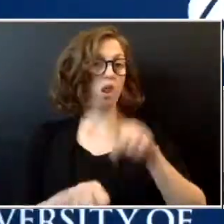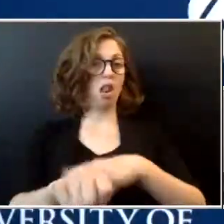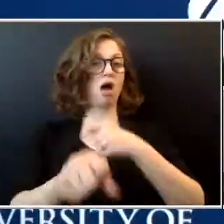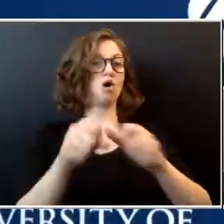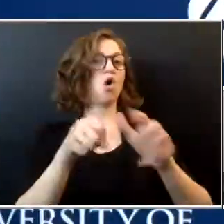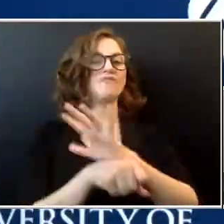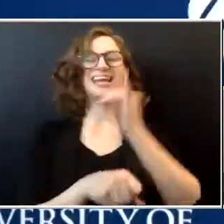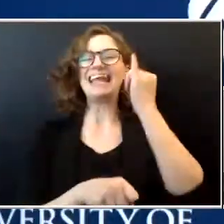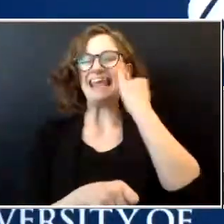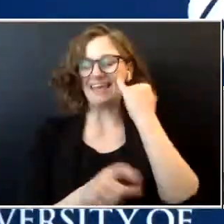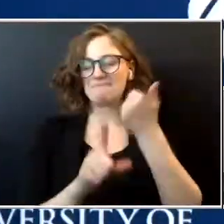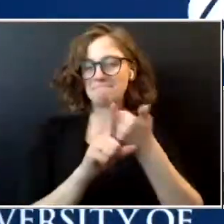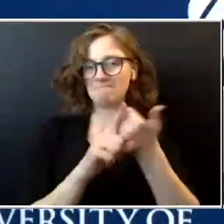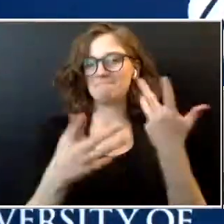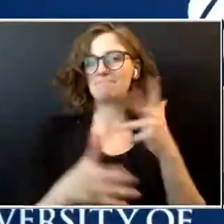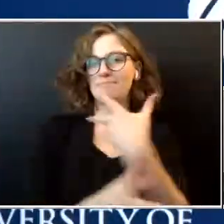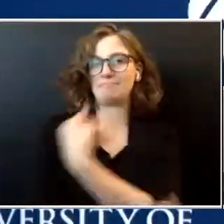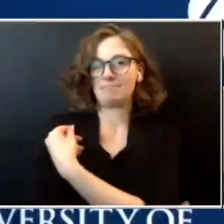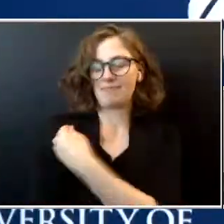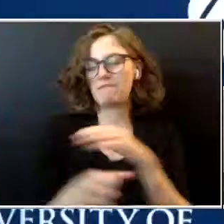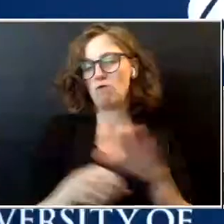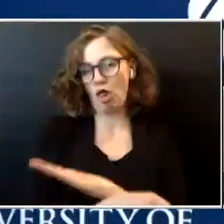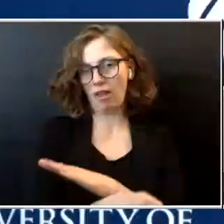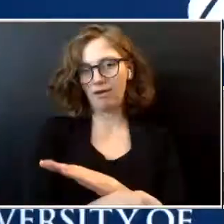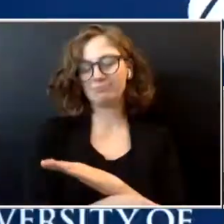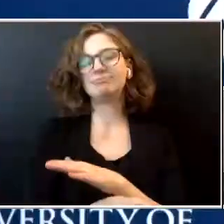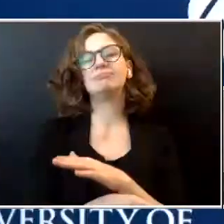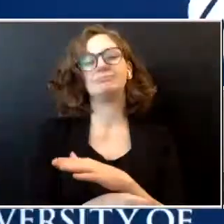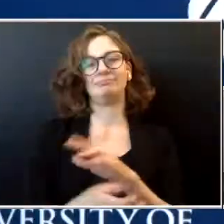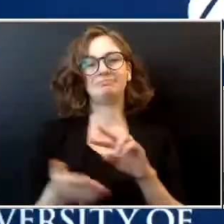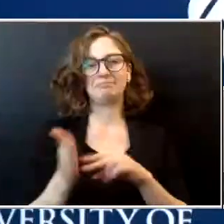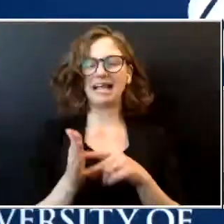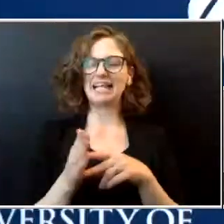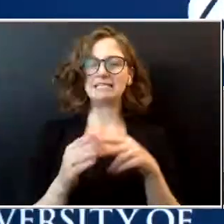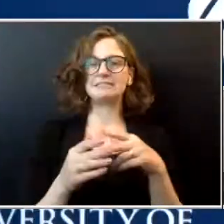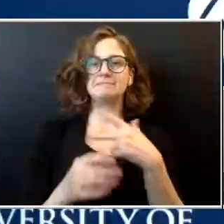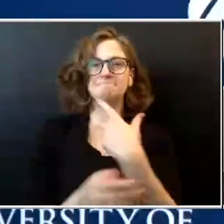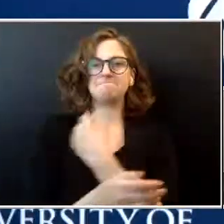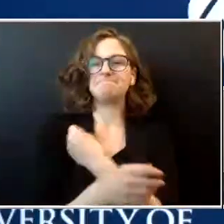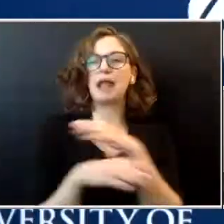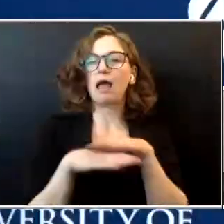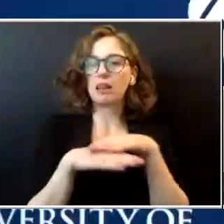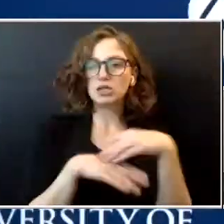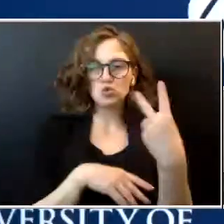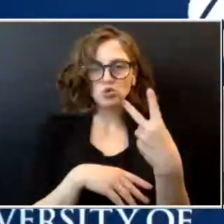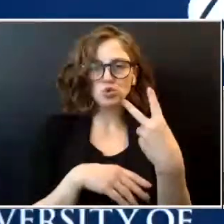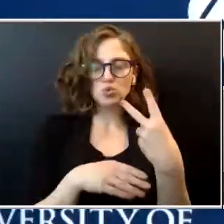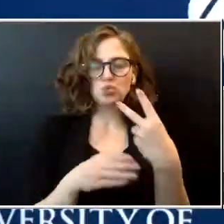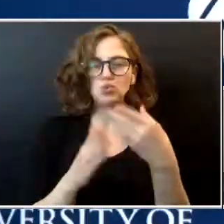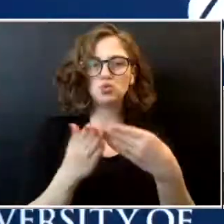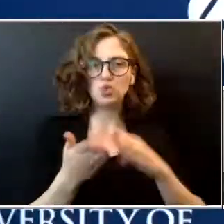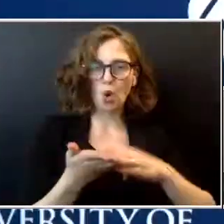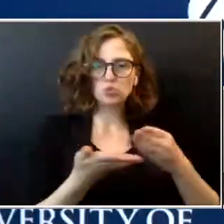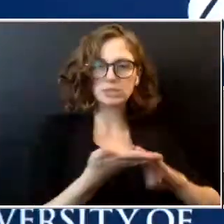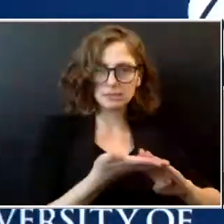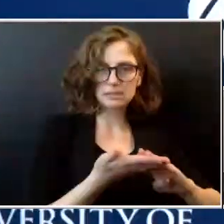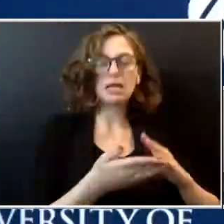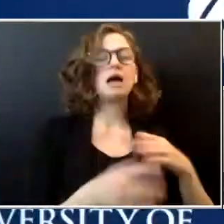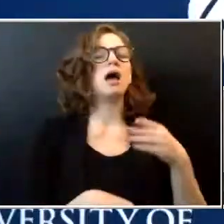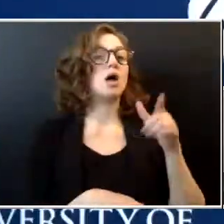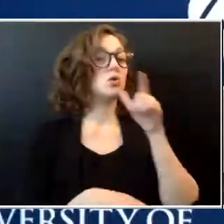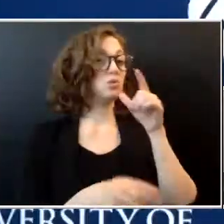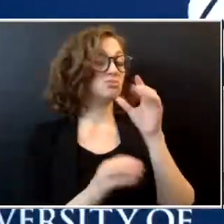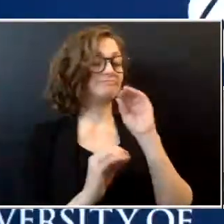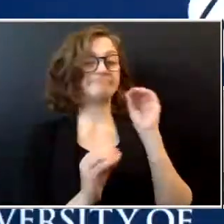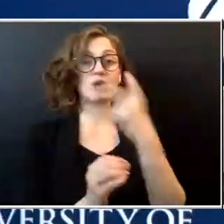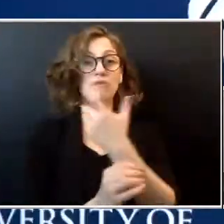considered as fully vaccinated was people who had received at least 2 of those doses. And then, of course, unvaccinated people had not received any at all.